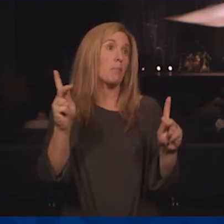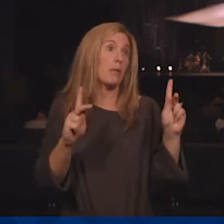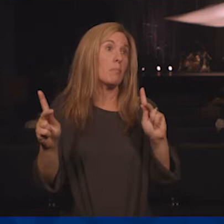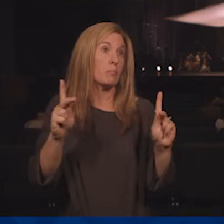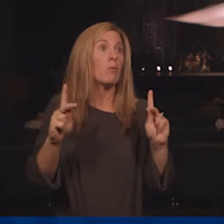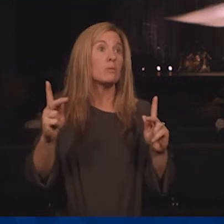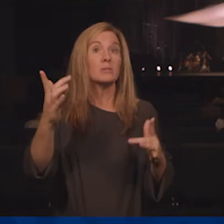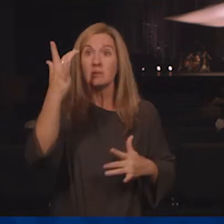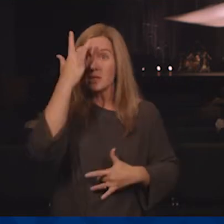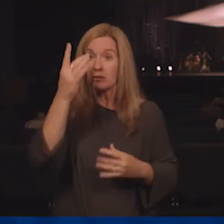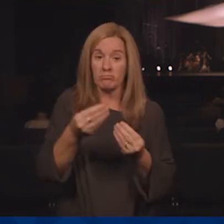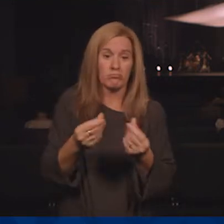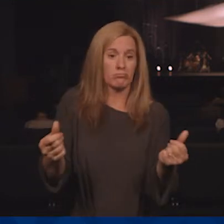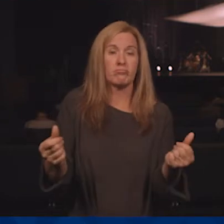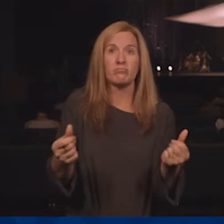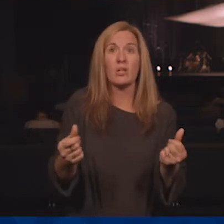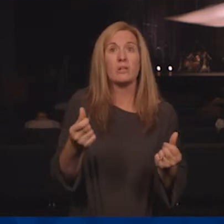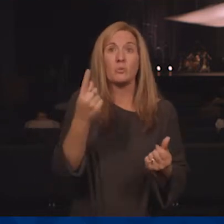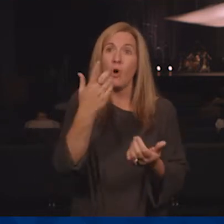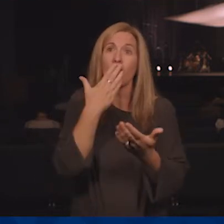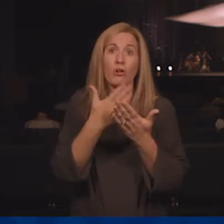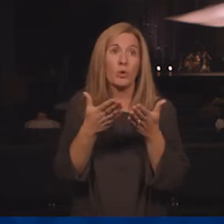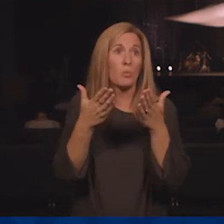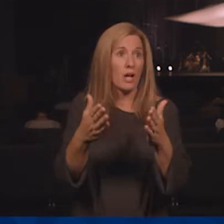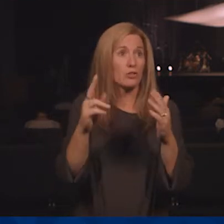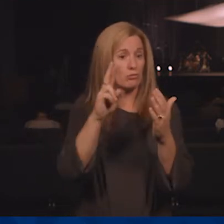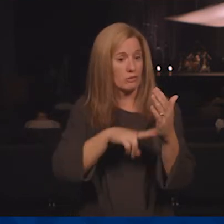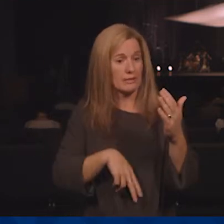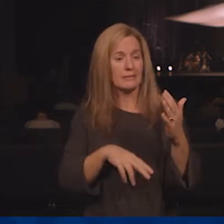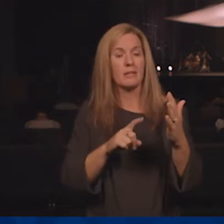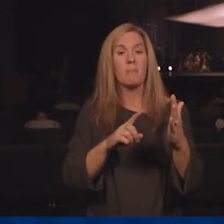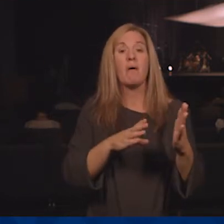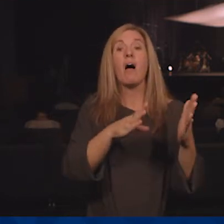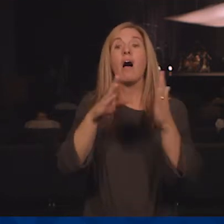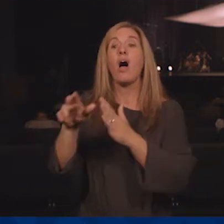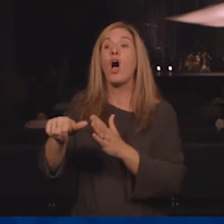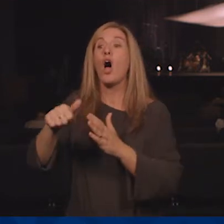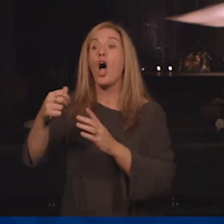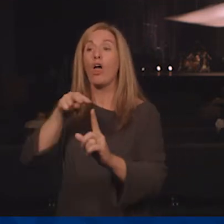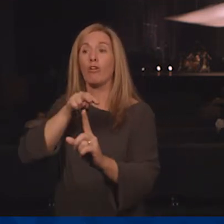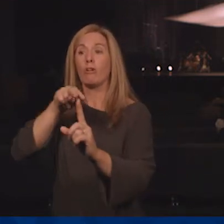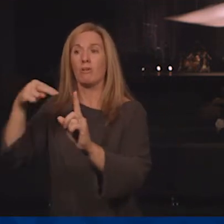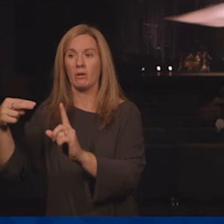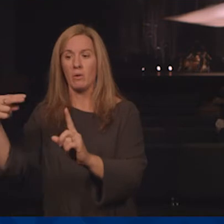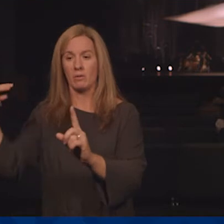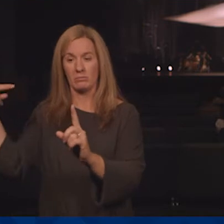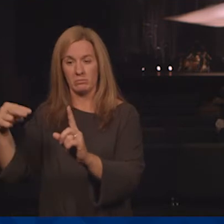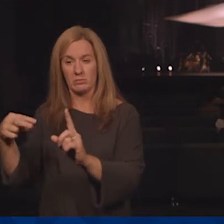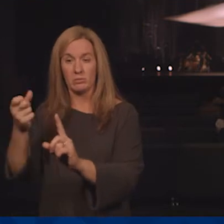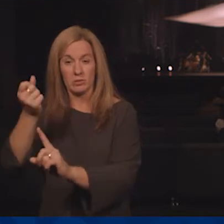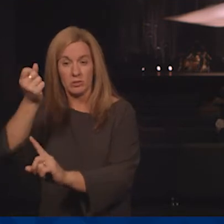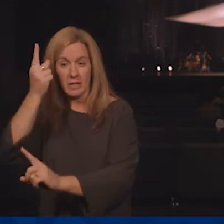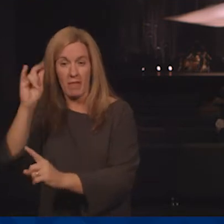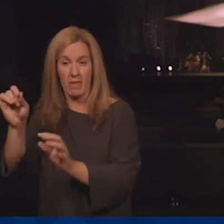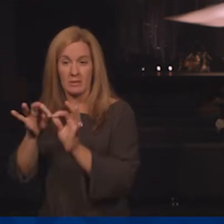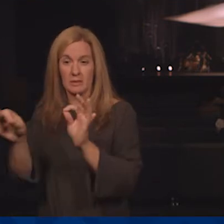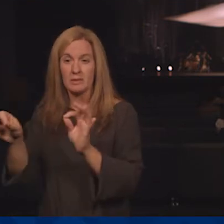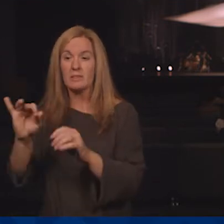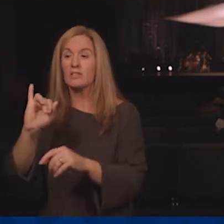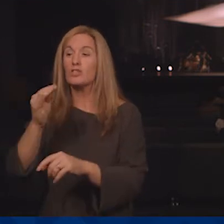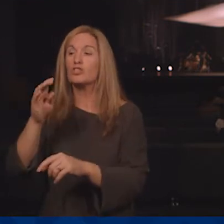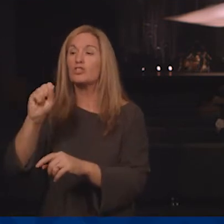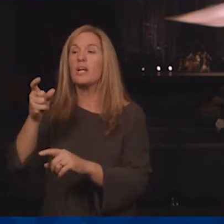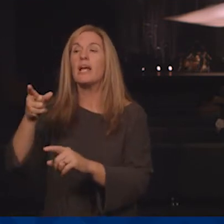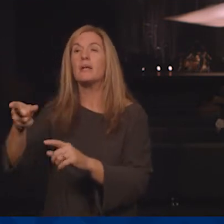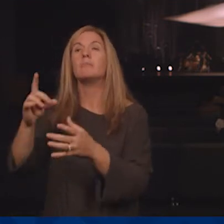way to read the text. But a second, equally valid way of reading the text is that James is talking about those